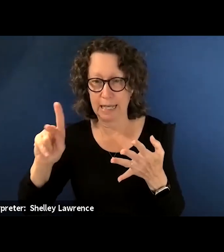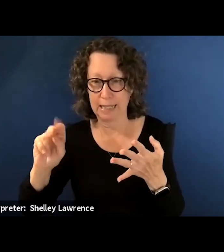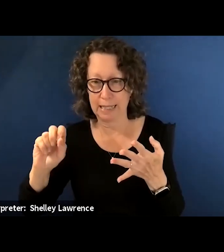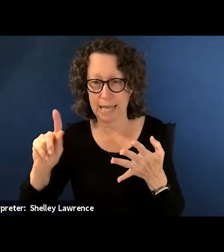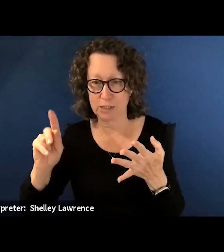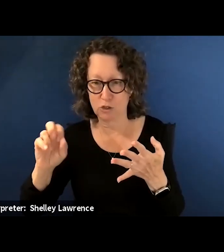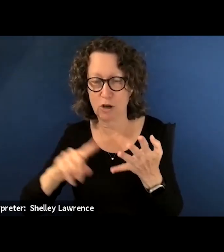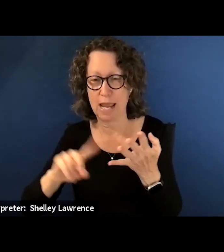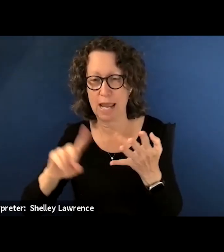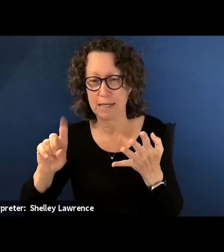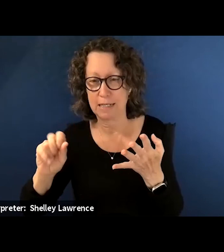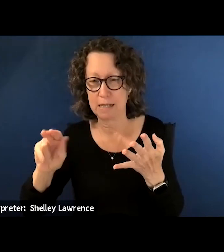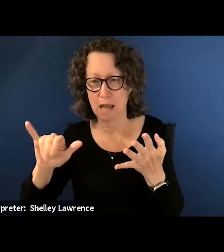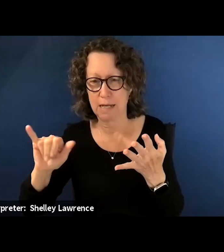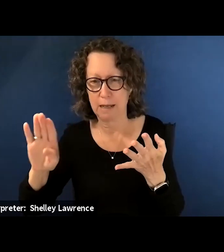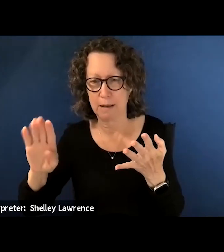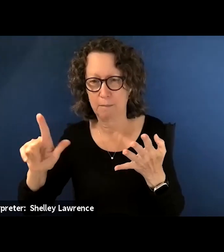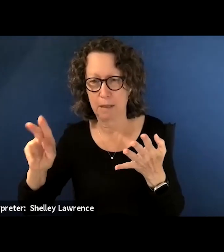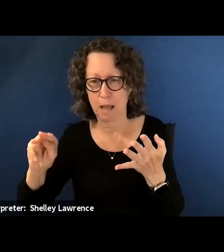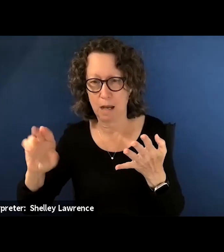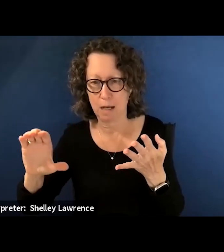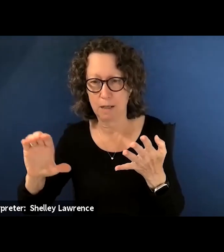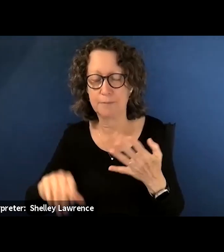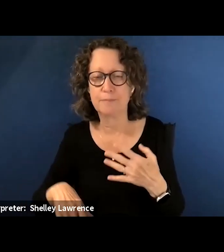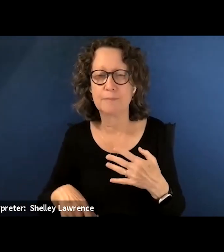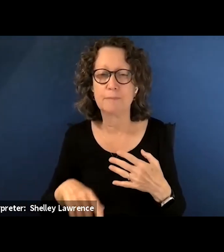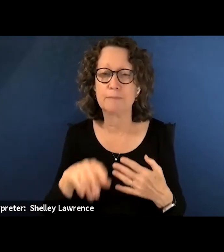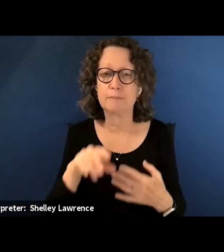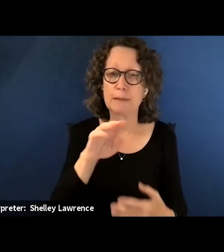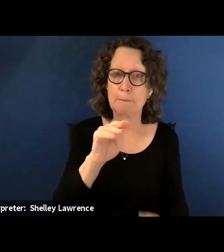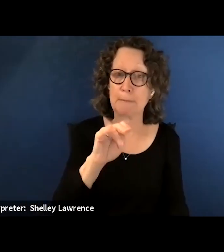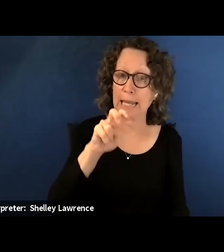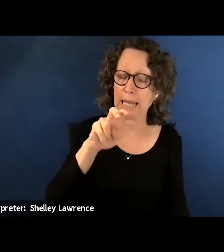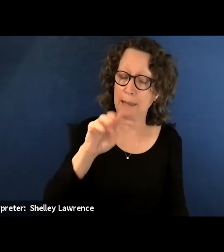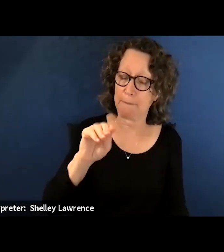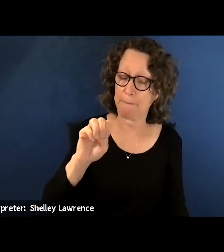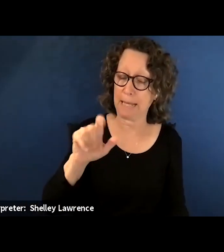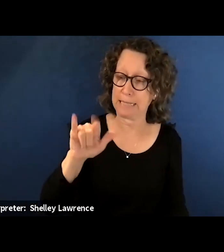and Danny Blanc. Melissa Cui-Kendall, you are up next.